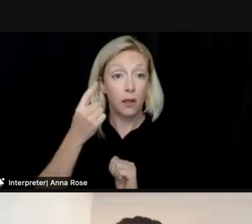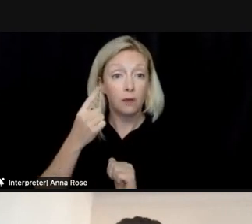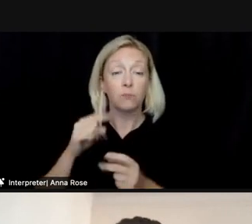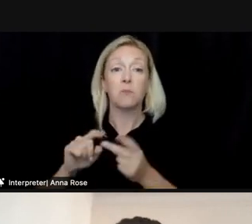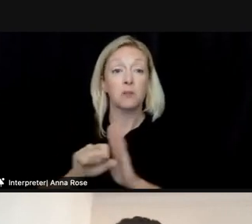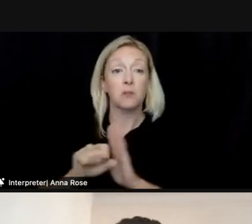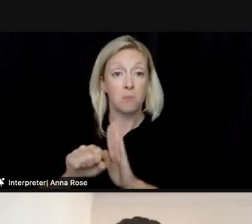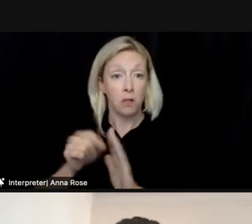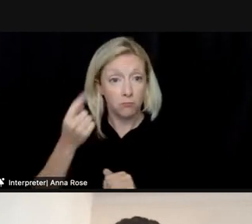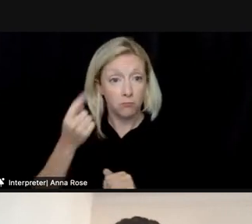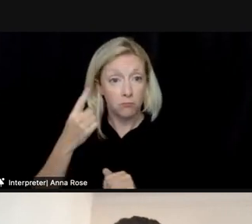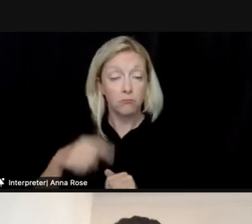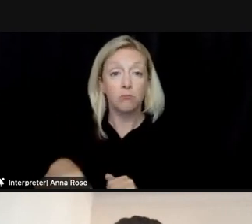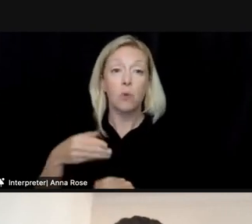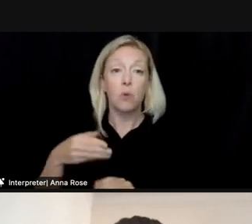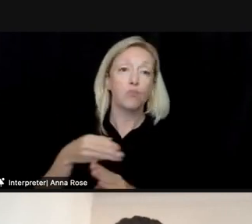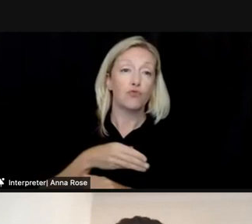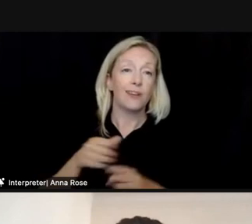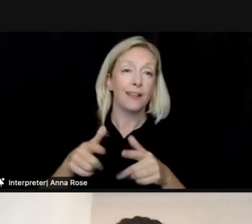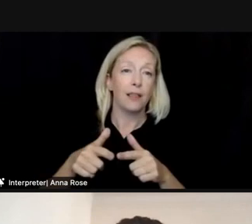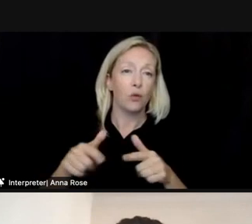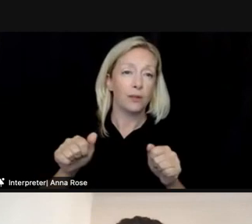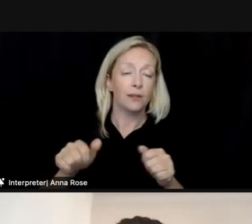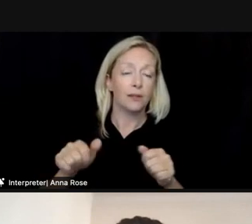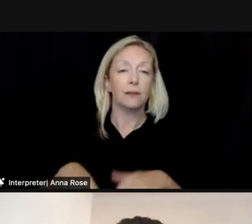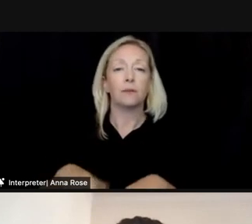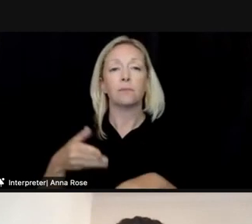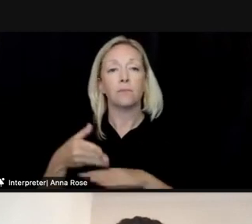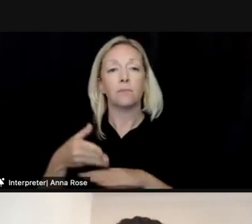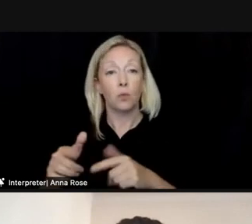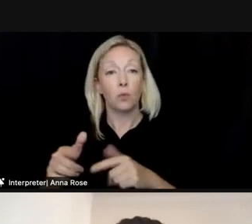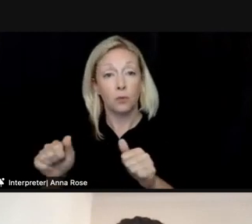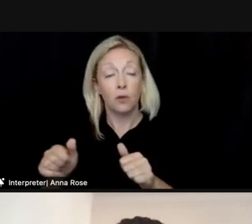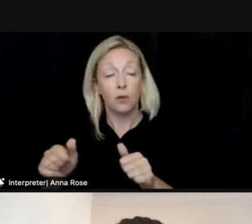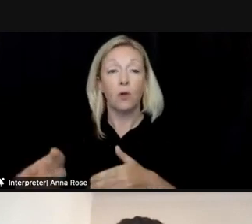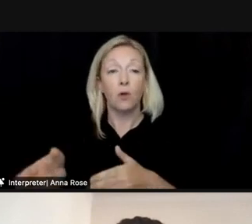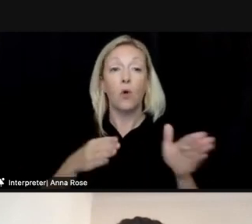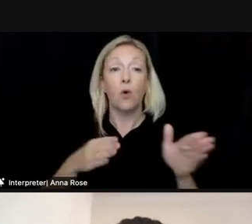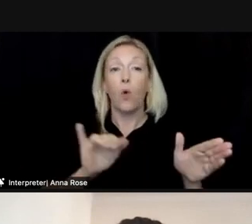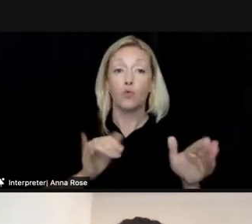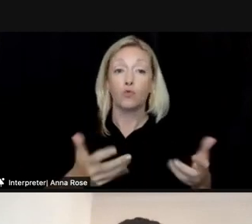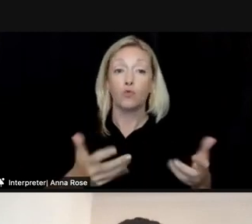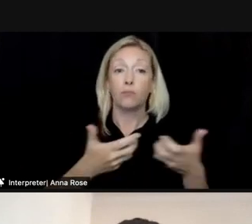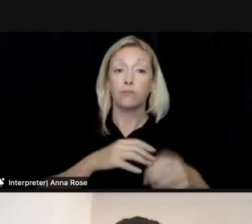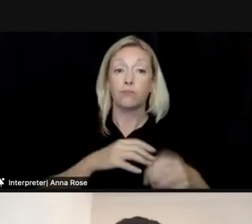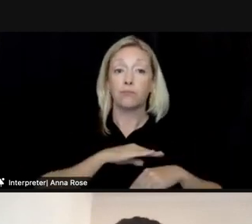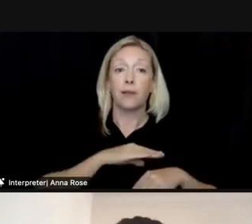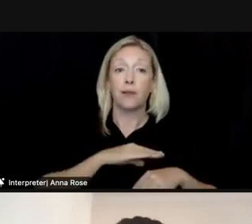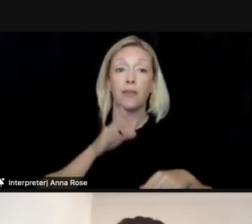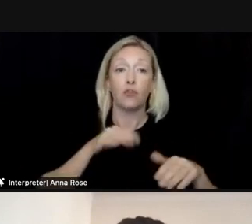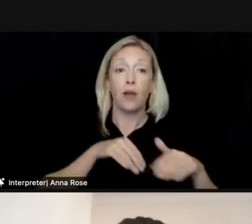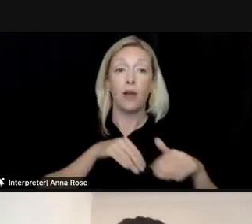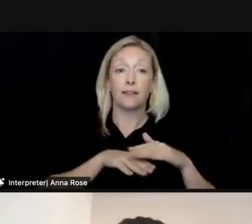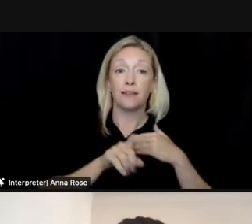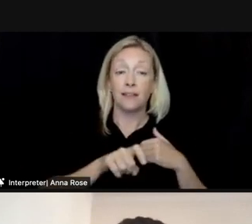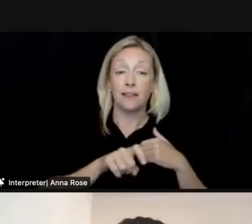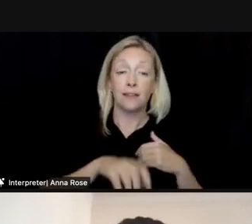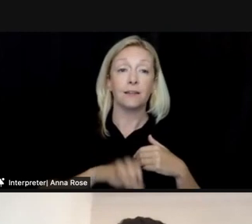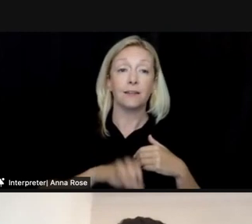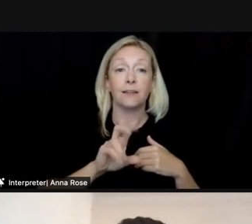those terms kind of used interchangeably, and that matches their sensory access needs. Their CVI phase,